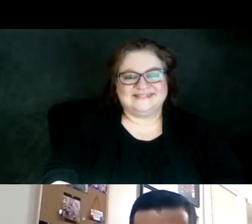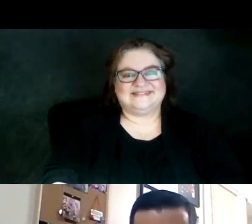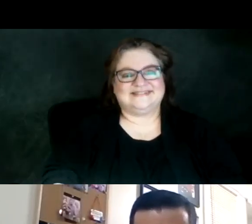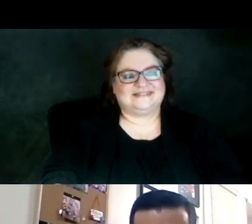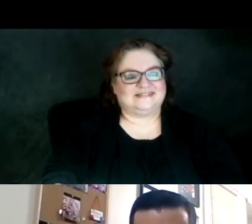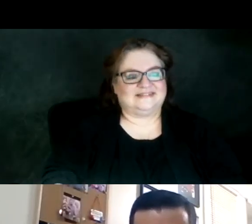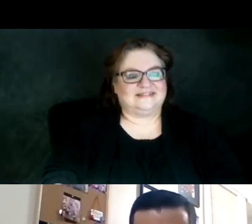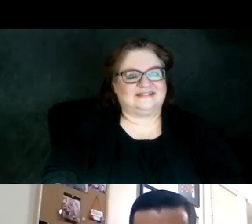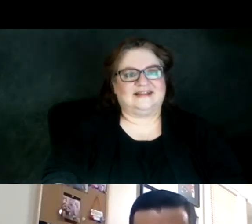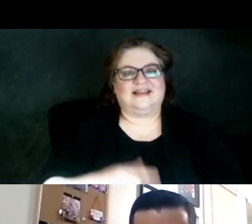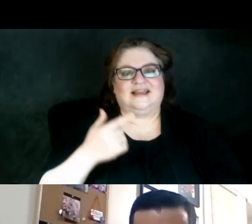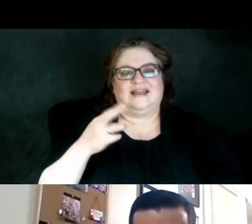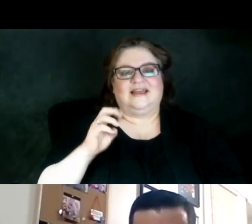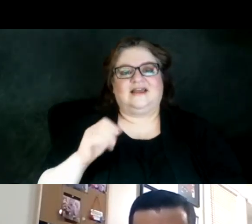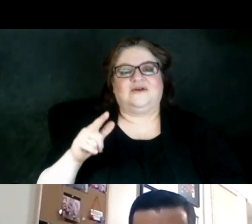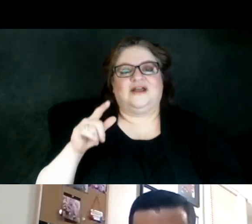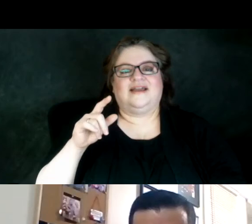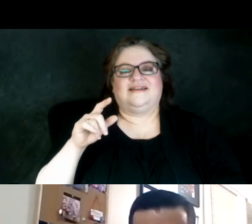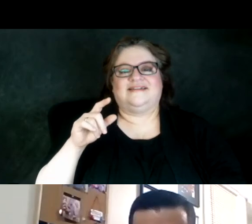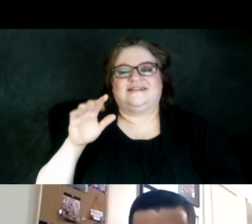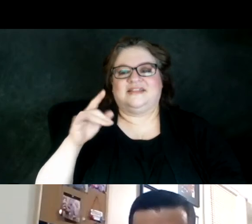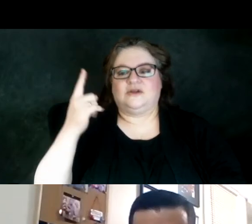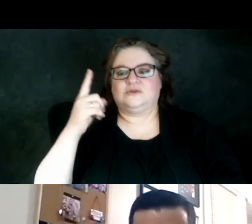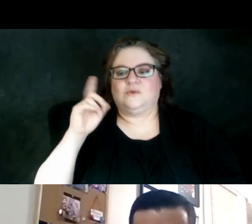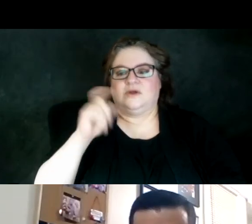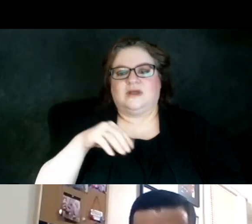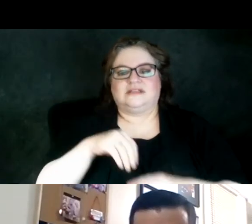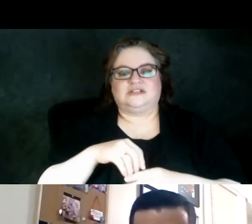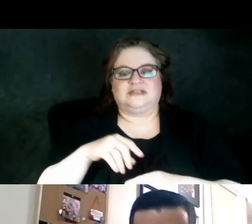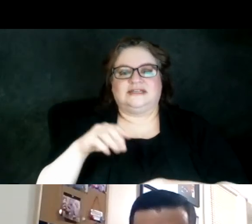Greg, So. this is Toy. There's one question in the